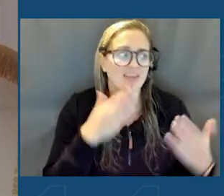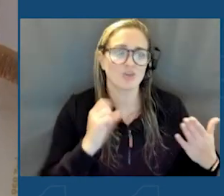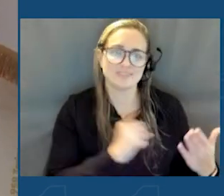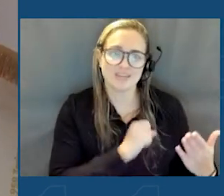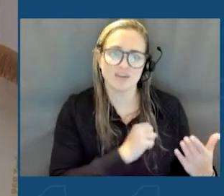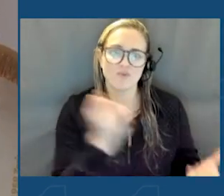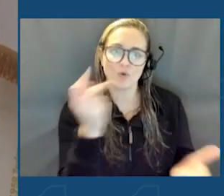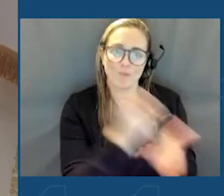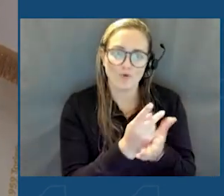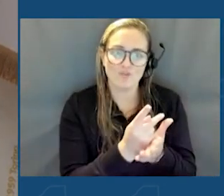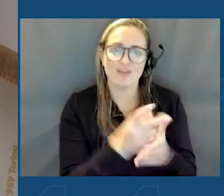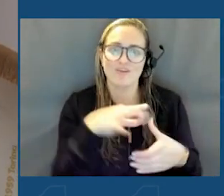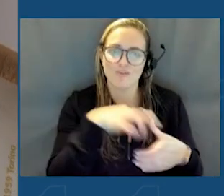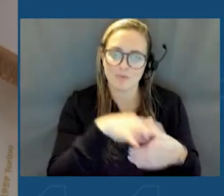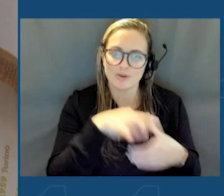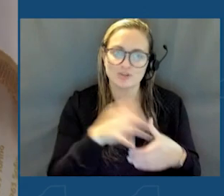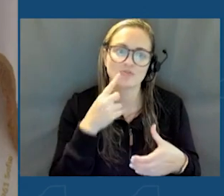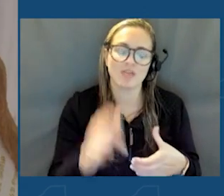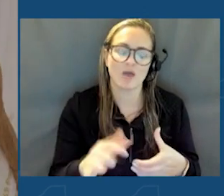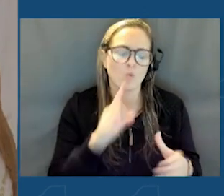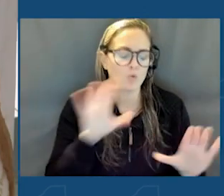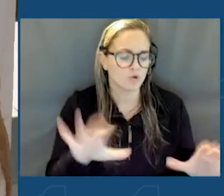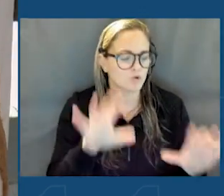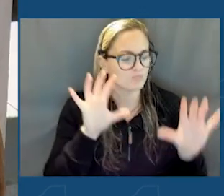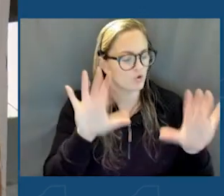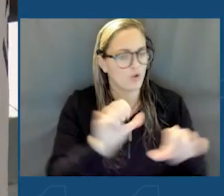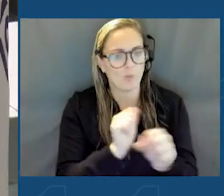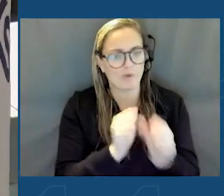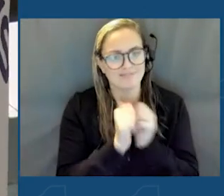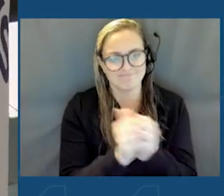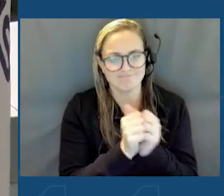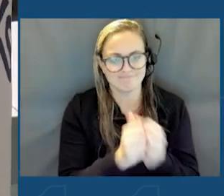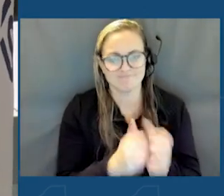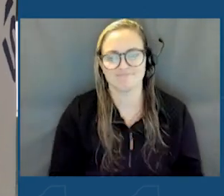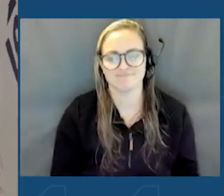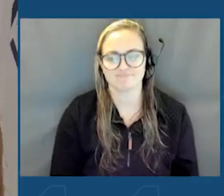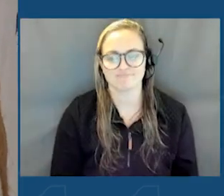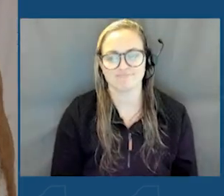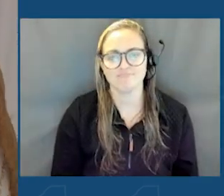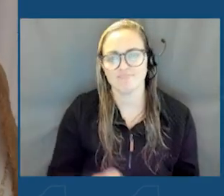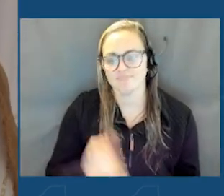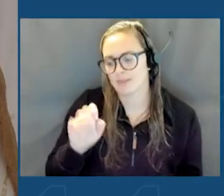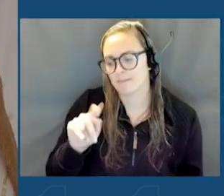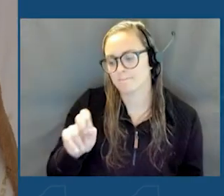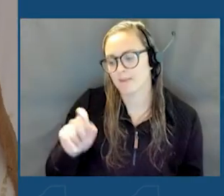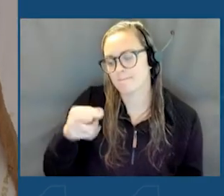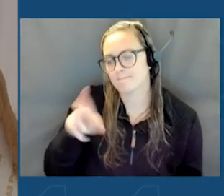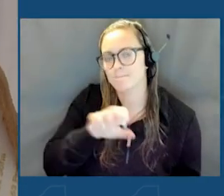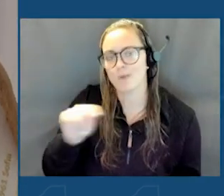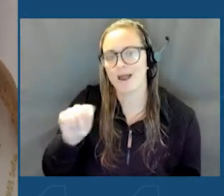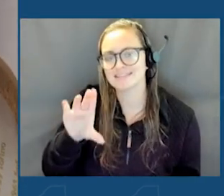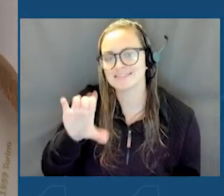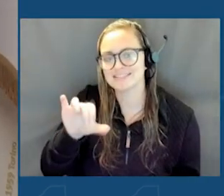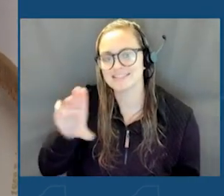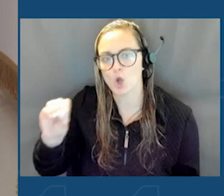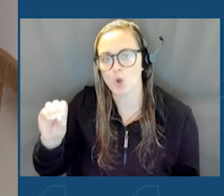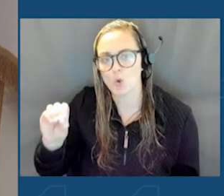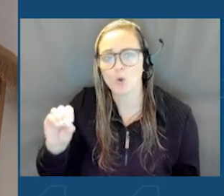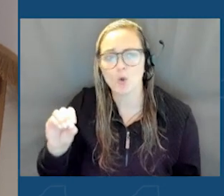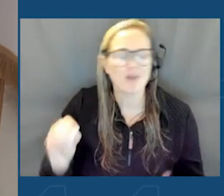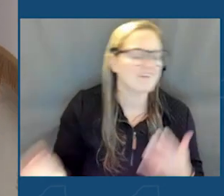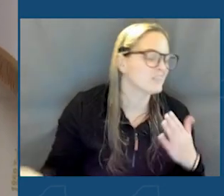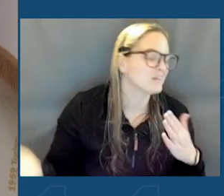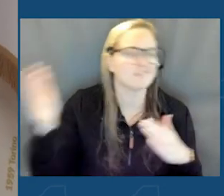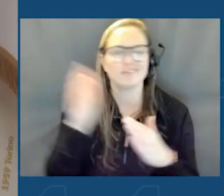and we're going to do great things together. And also to have Mike Pratt as our CEO. We bring the top talent. We